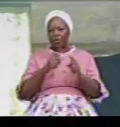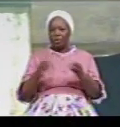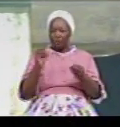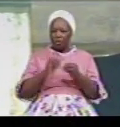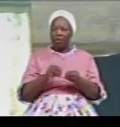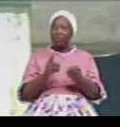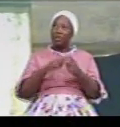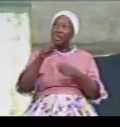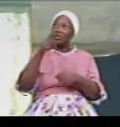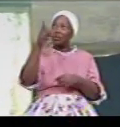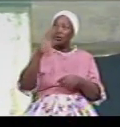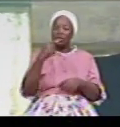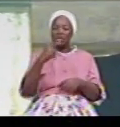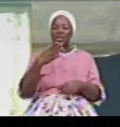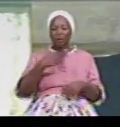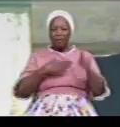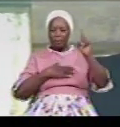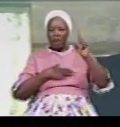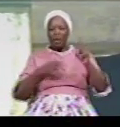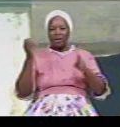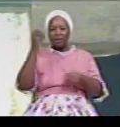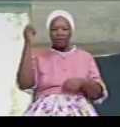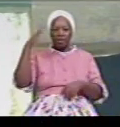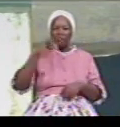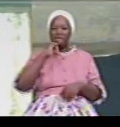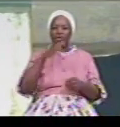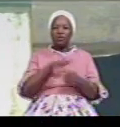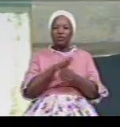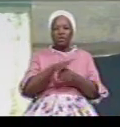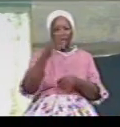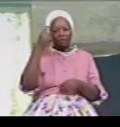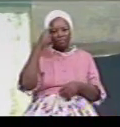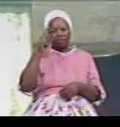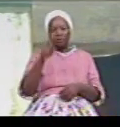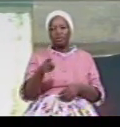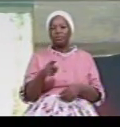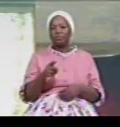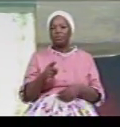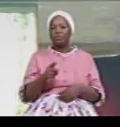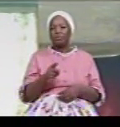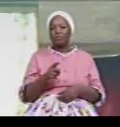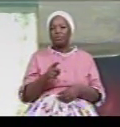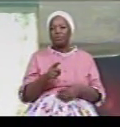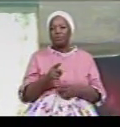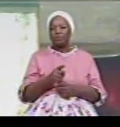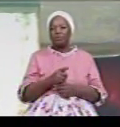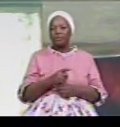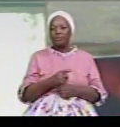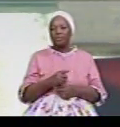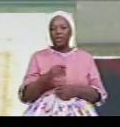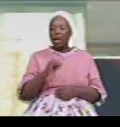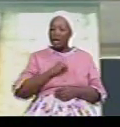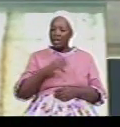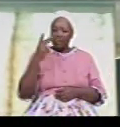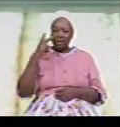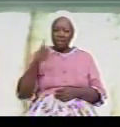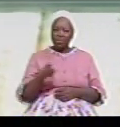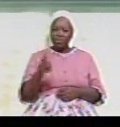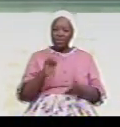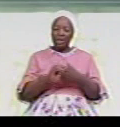my grace is sufficient for you. I see those who have gone before